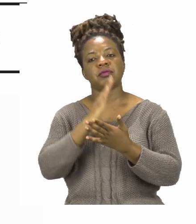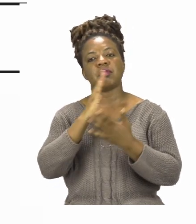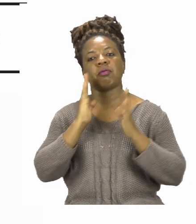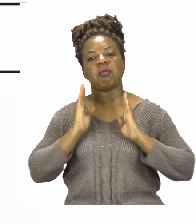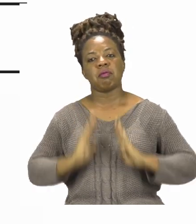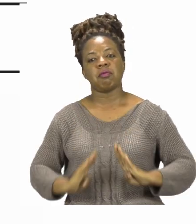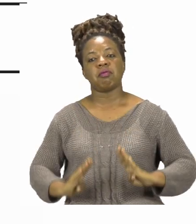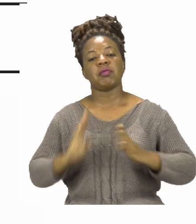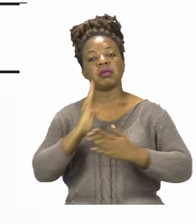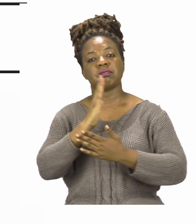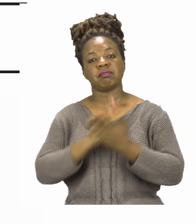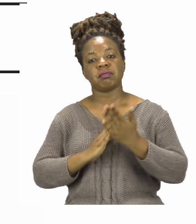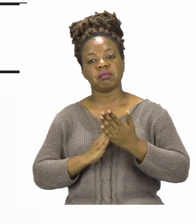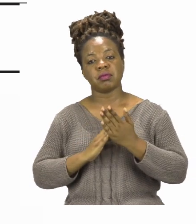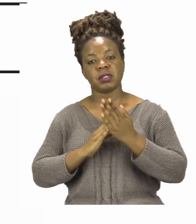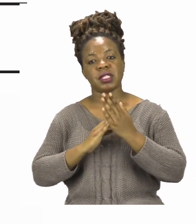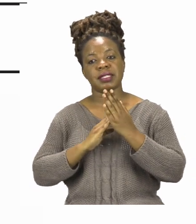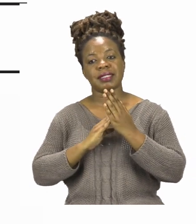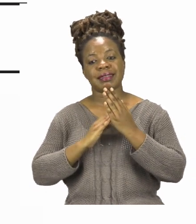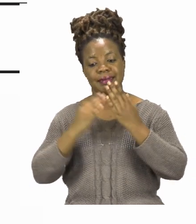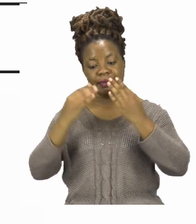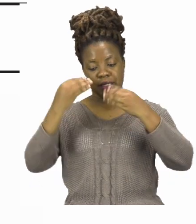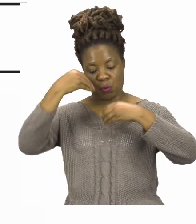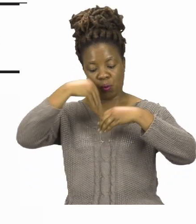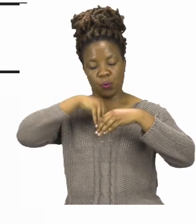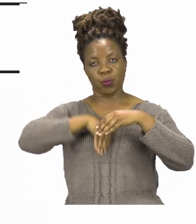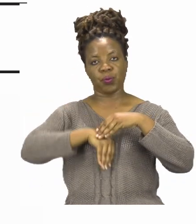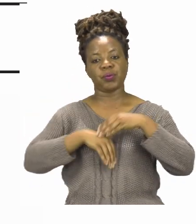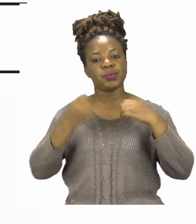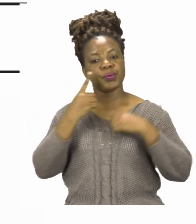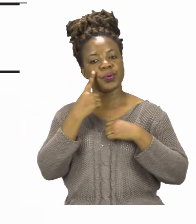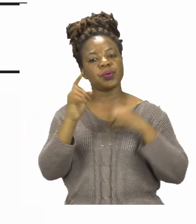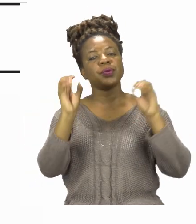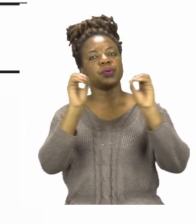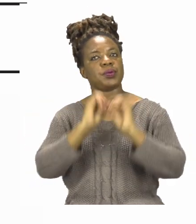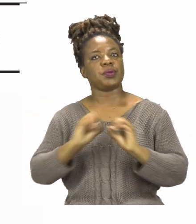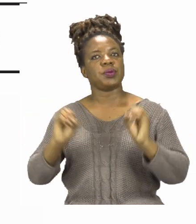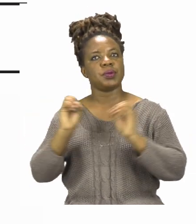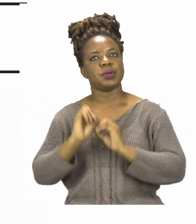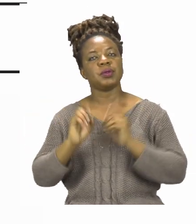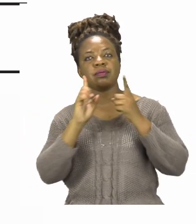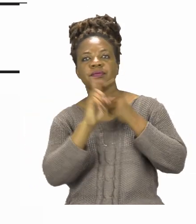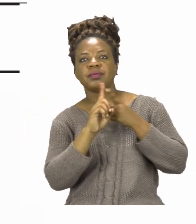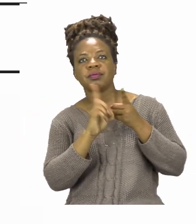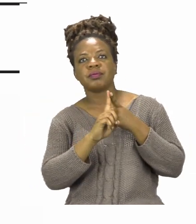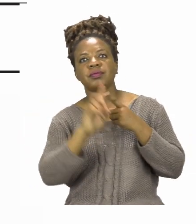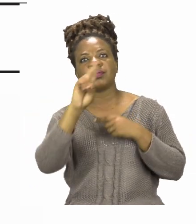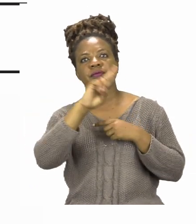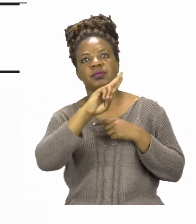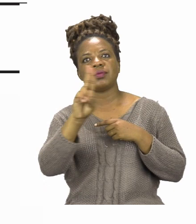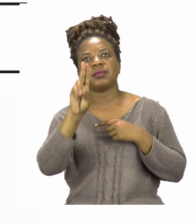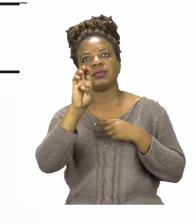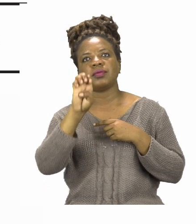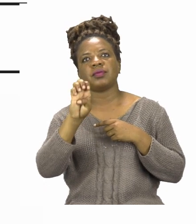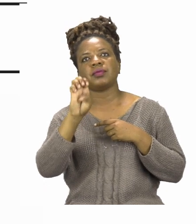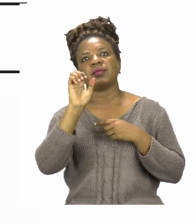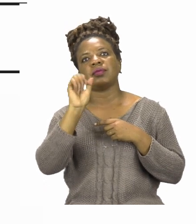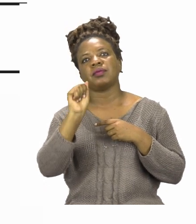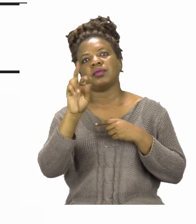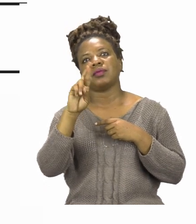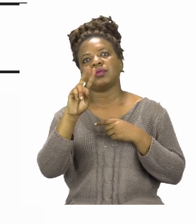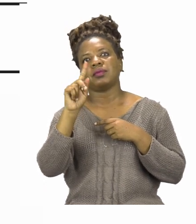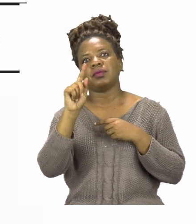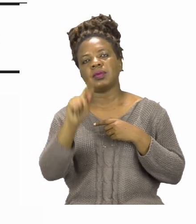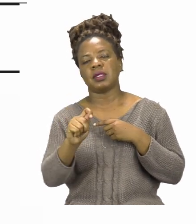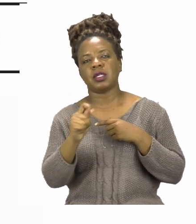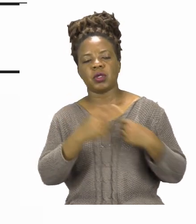one is the heart. Now, the heart is used to pump blood all over our bodies. And